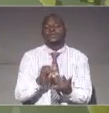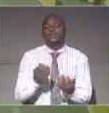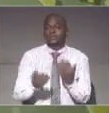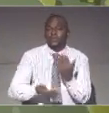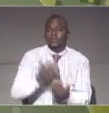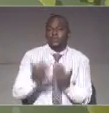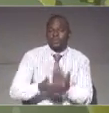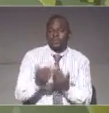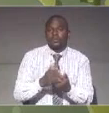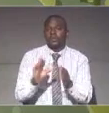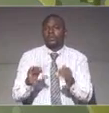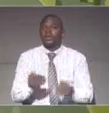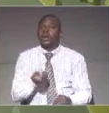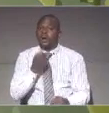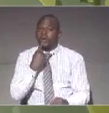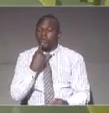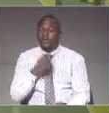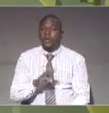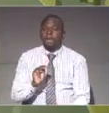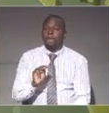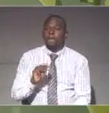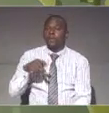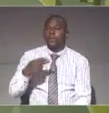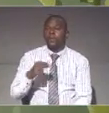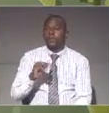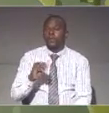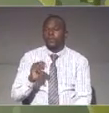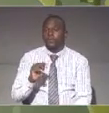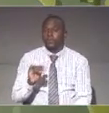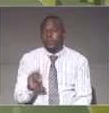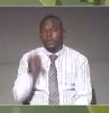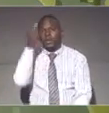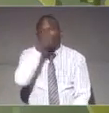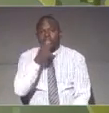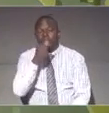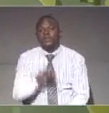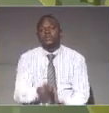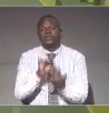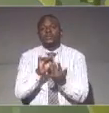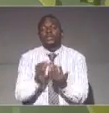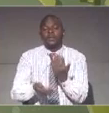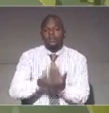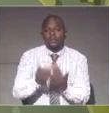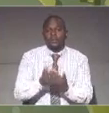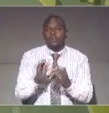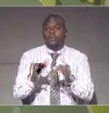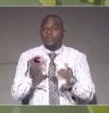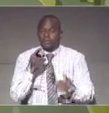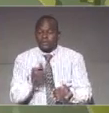essential medicines like morphine. The program's manager, Africa Palliative Care Association of Uganda,